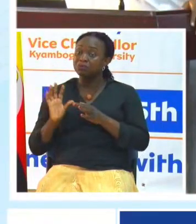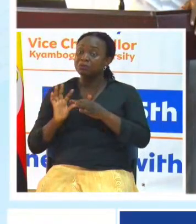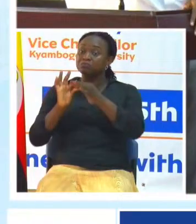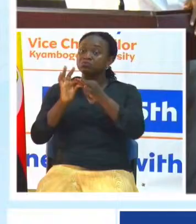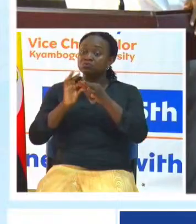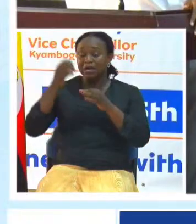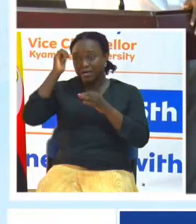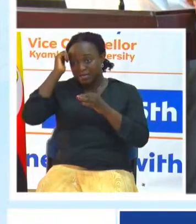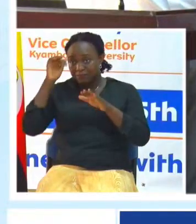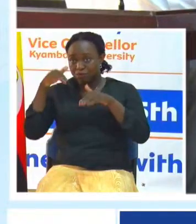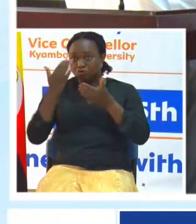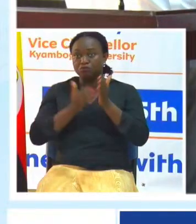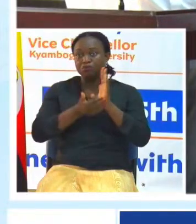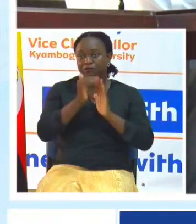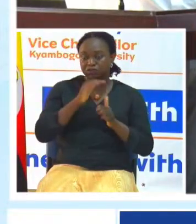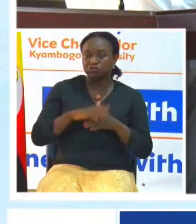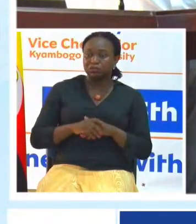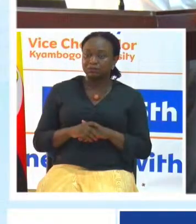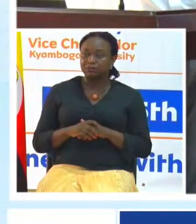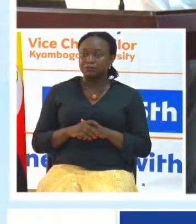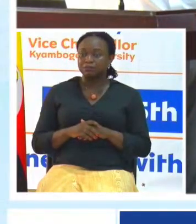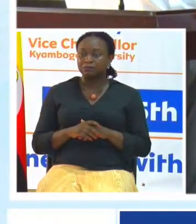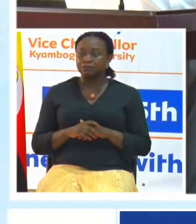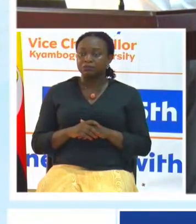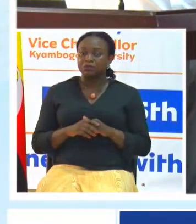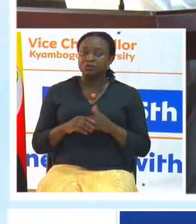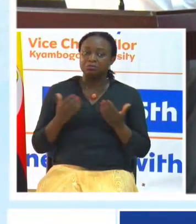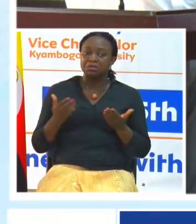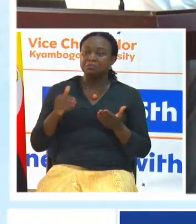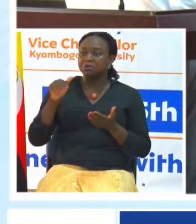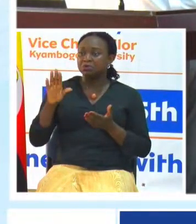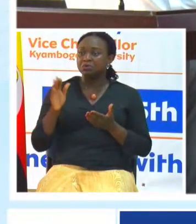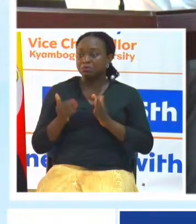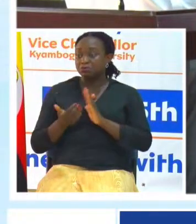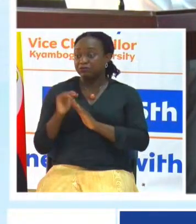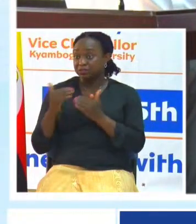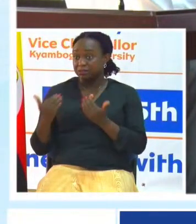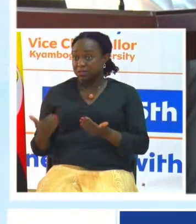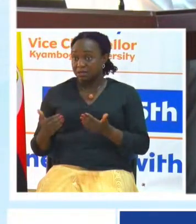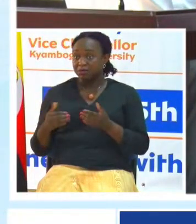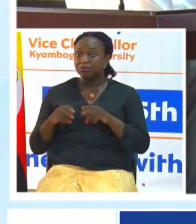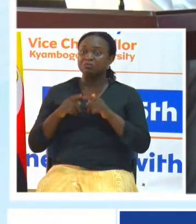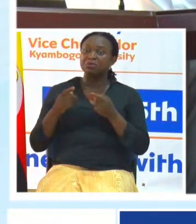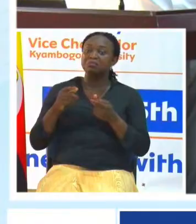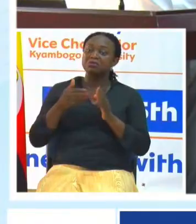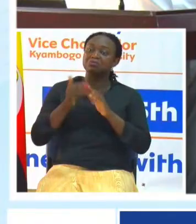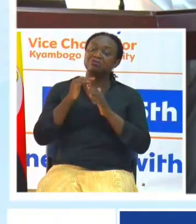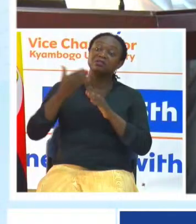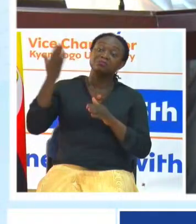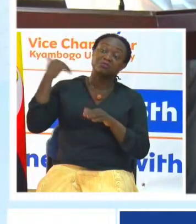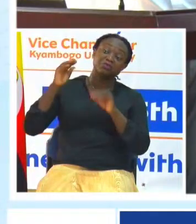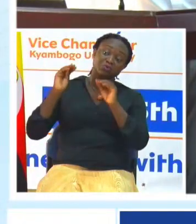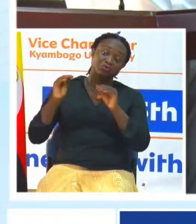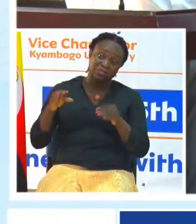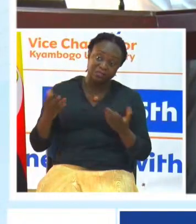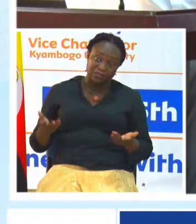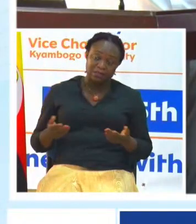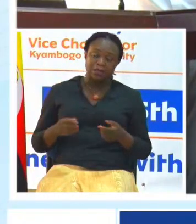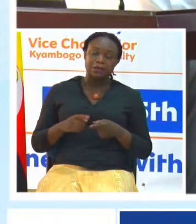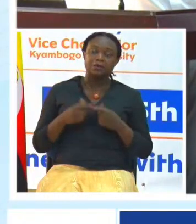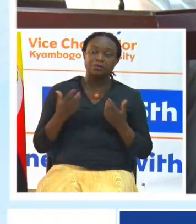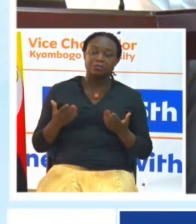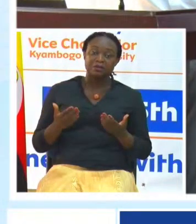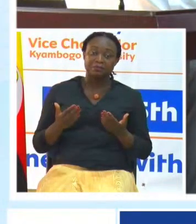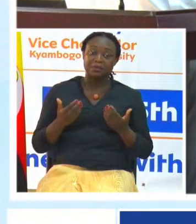professionally or academically. Your current professors or previous professors, your